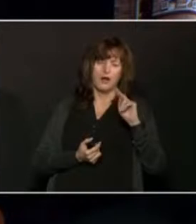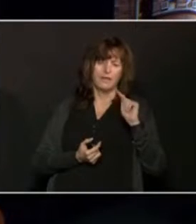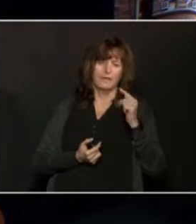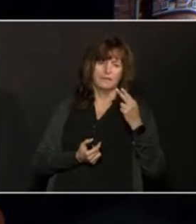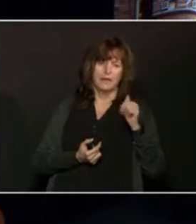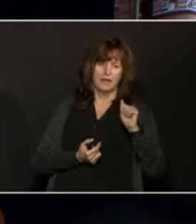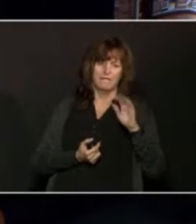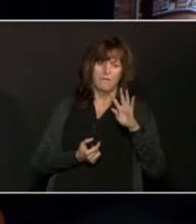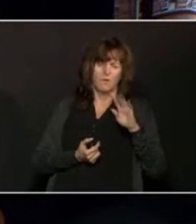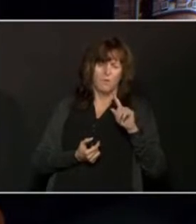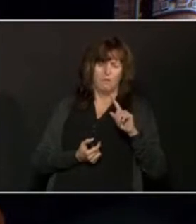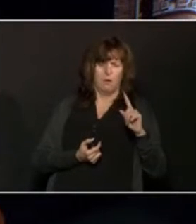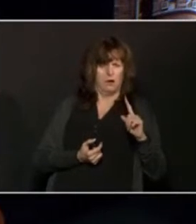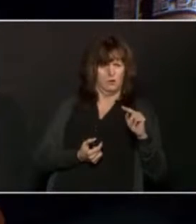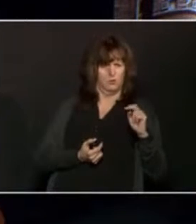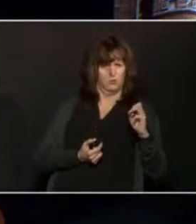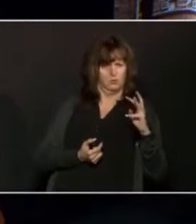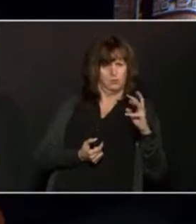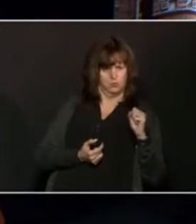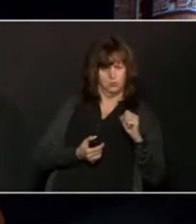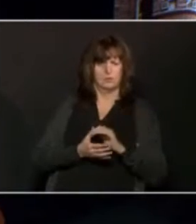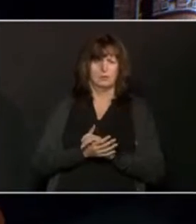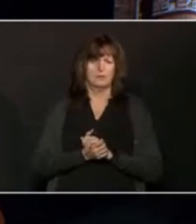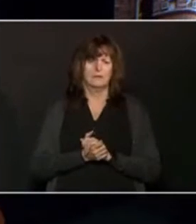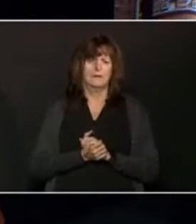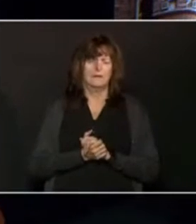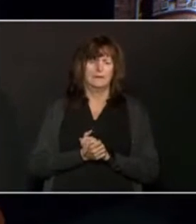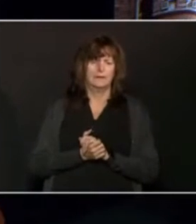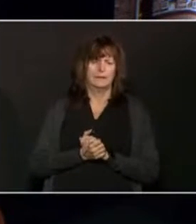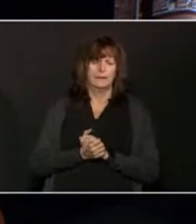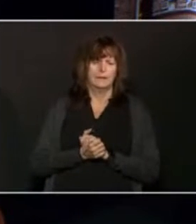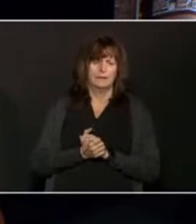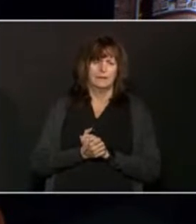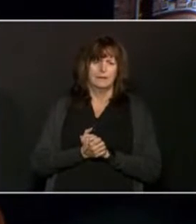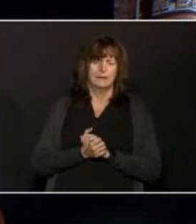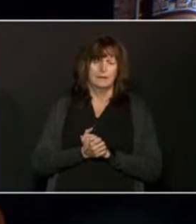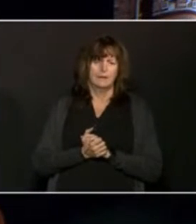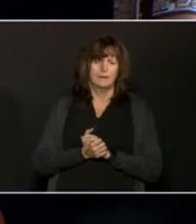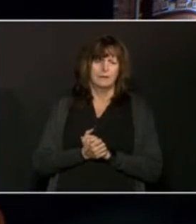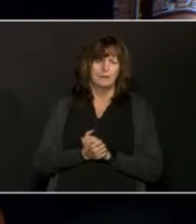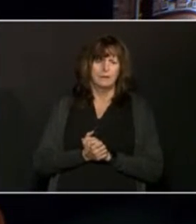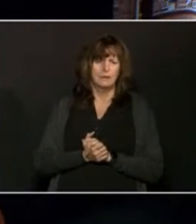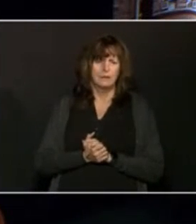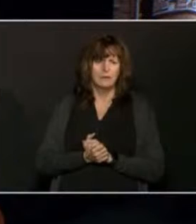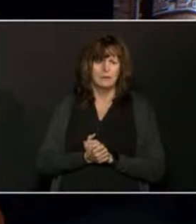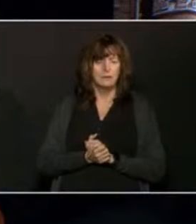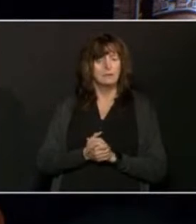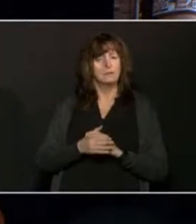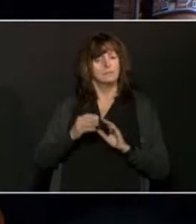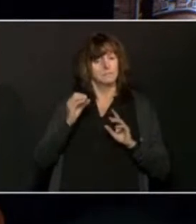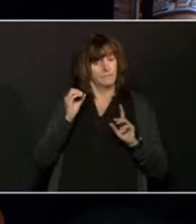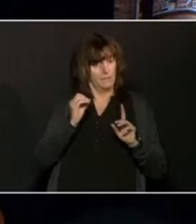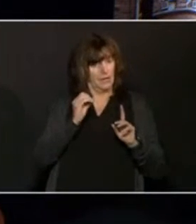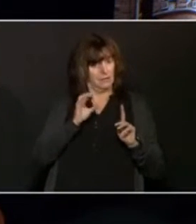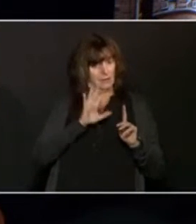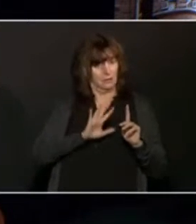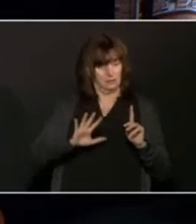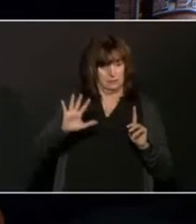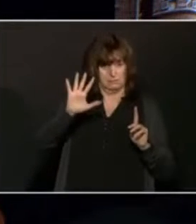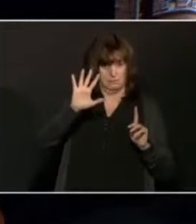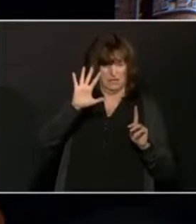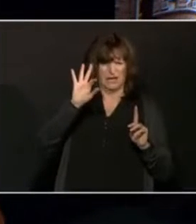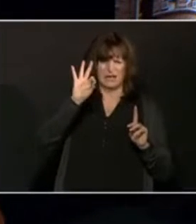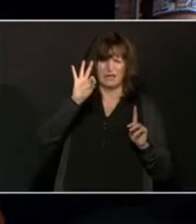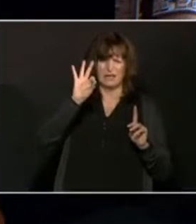question. As of today, there were approximately 915 people in hospital in Ontario with COVID. Back in April,